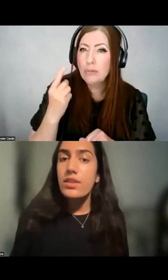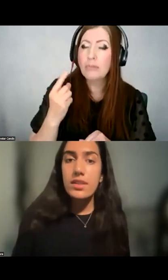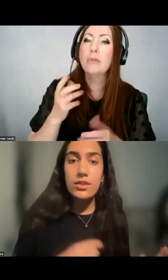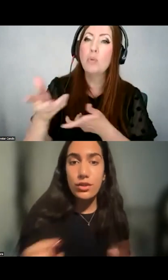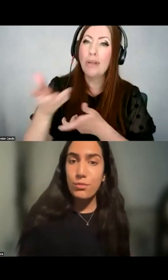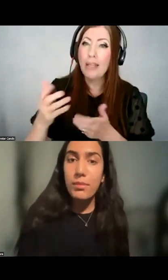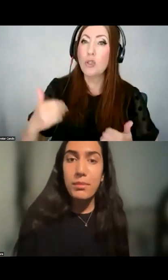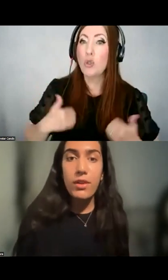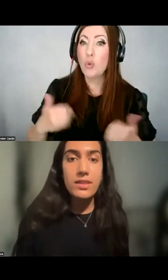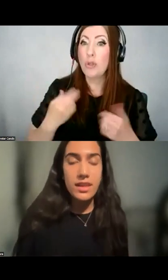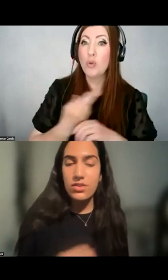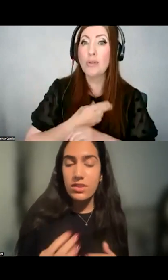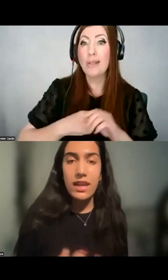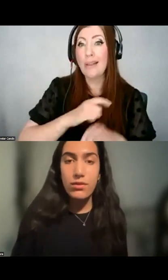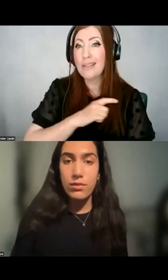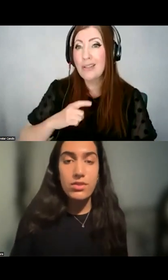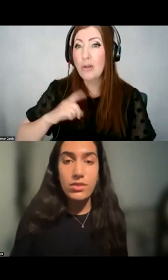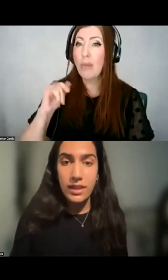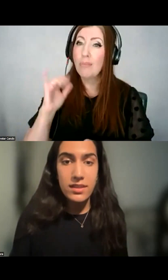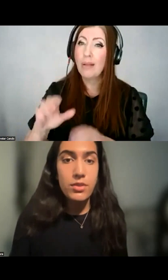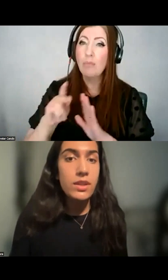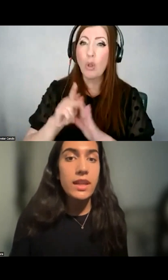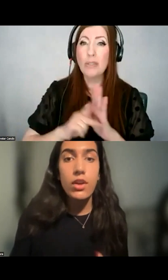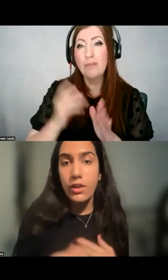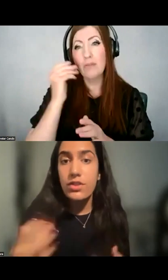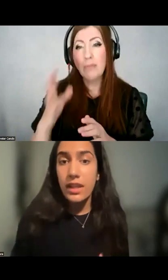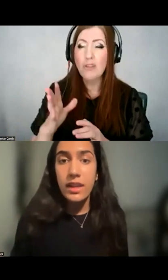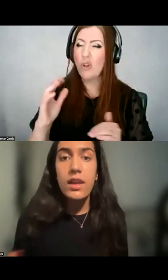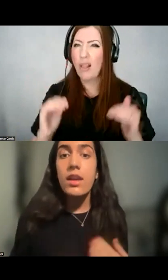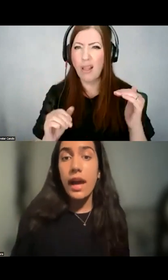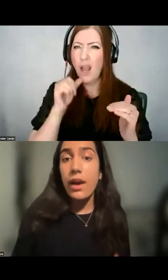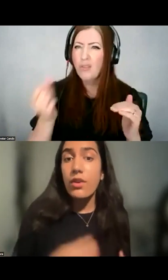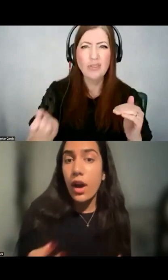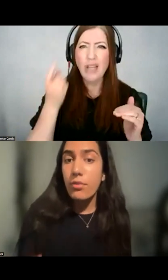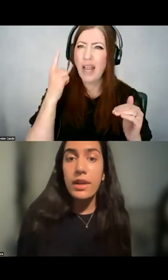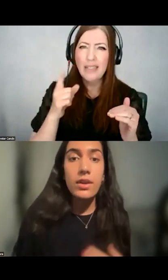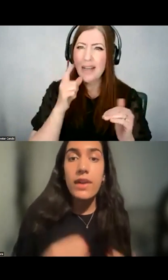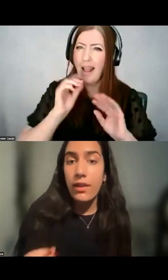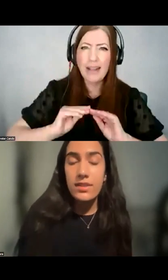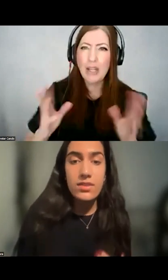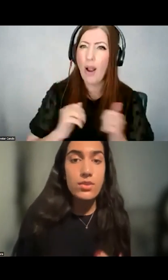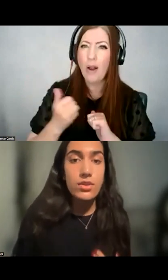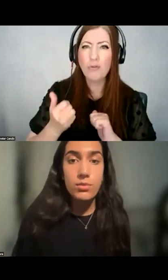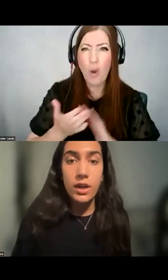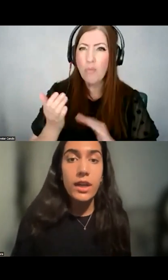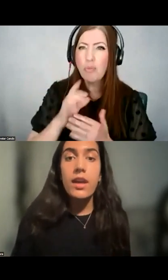the legislature or through public policy, is just that informational asymmetry and like not understanding how to operate or even how these institutions work,